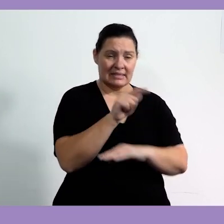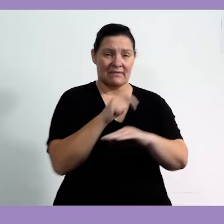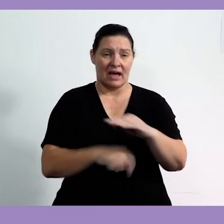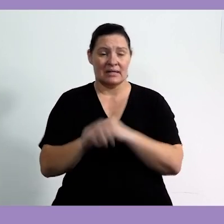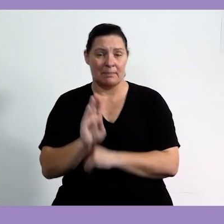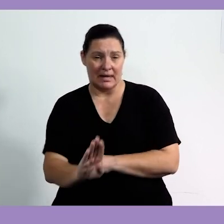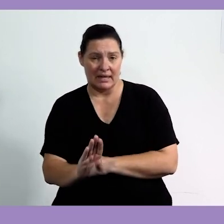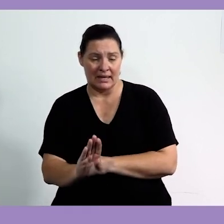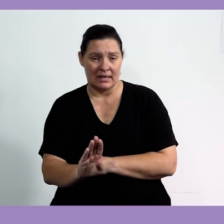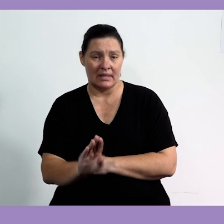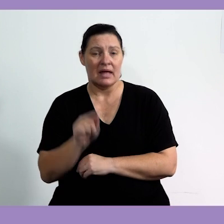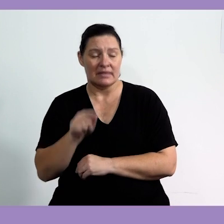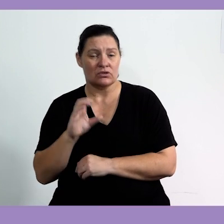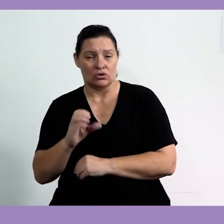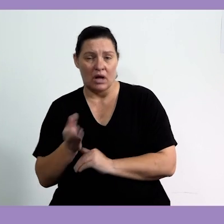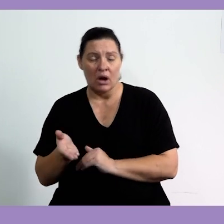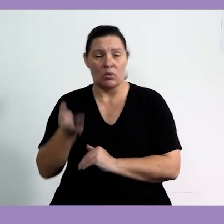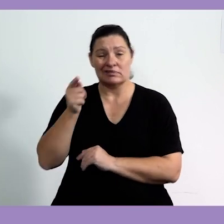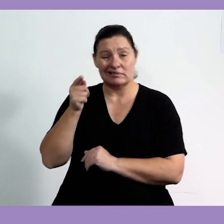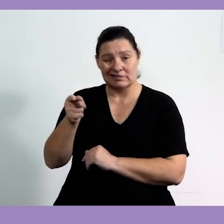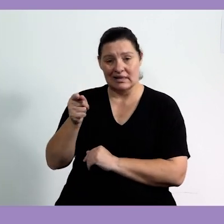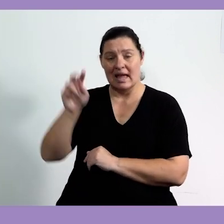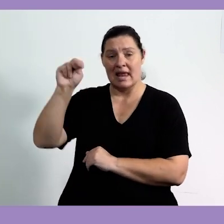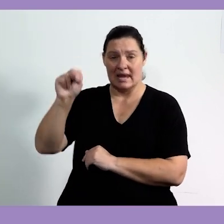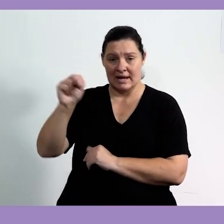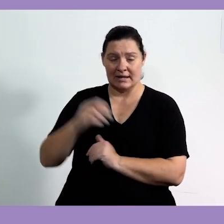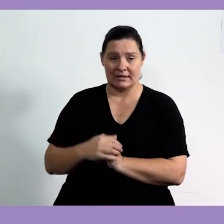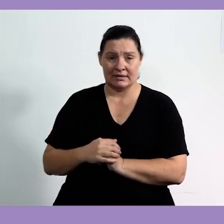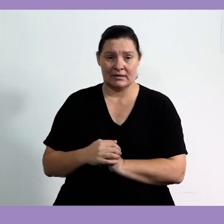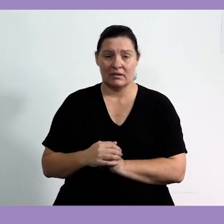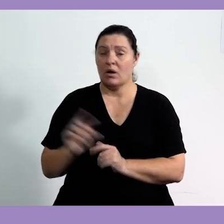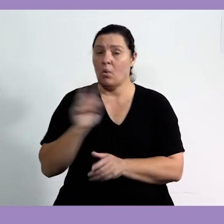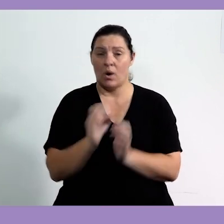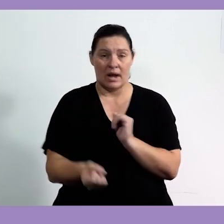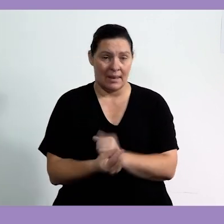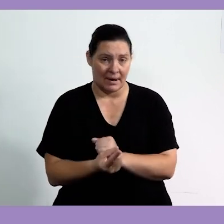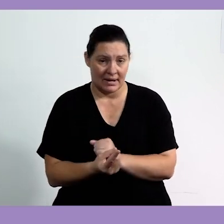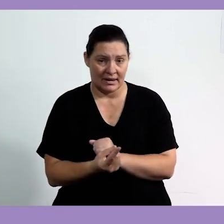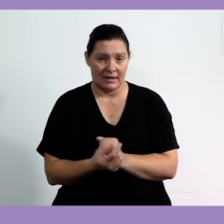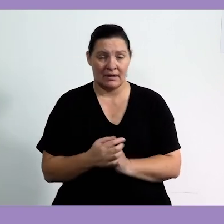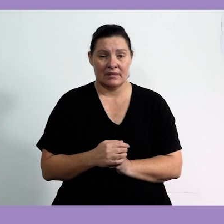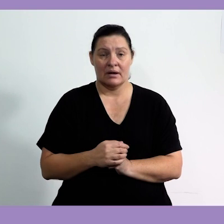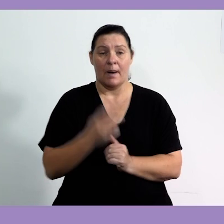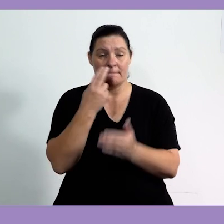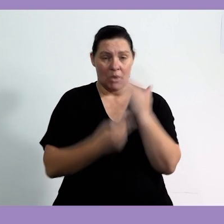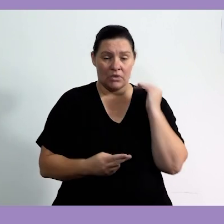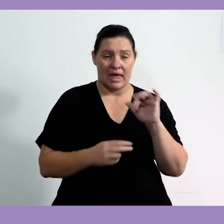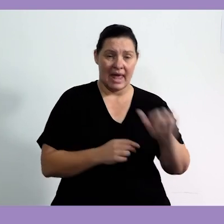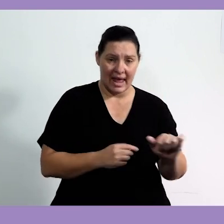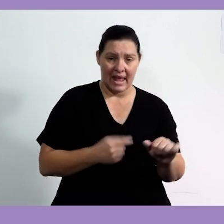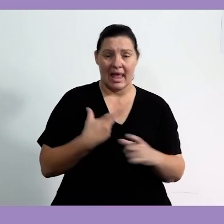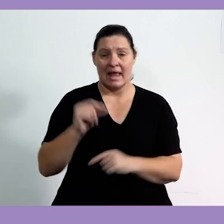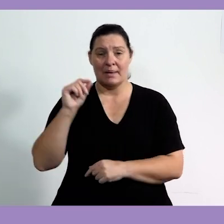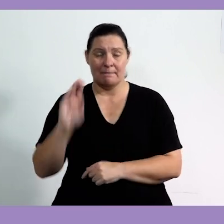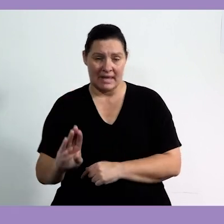by b, and this quotient is raised to the exponent n. What is going to happen is that both